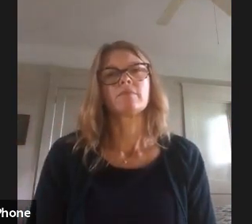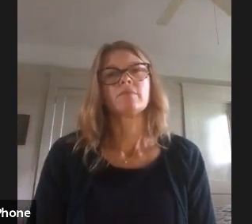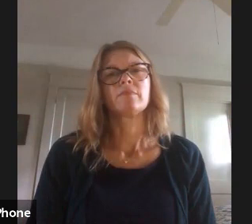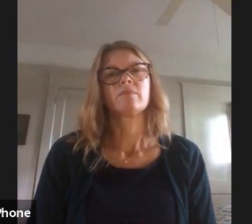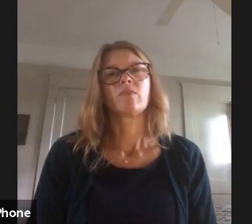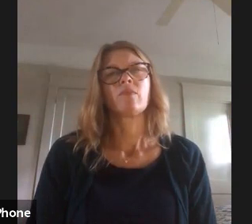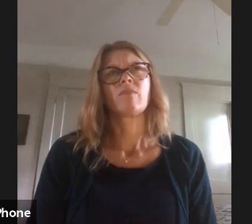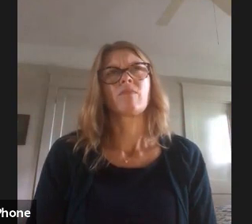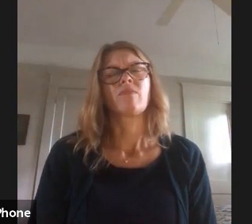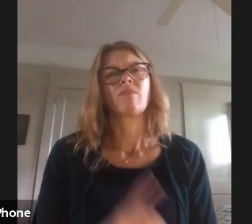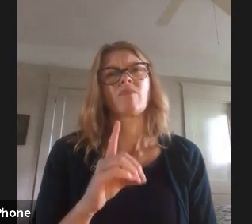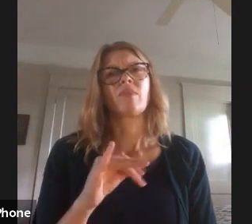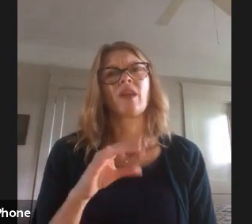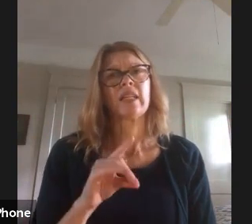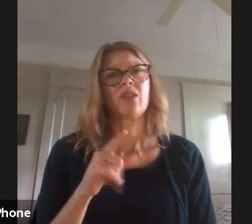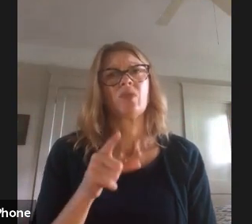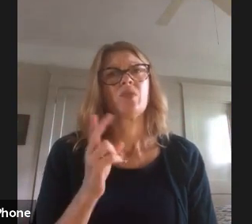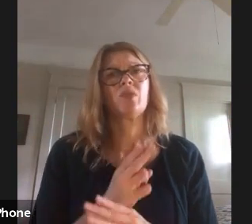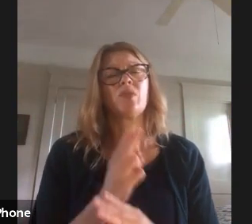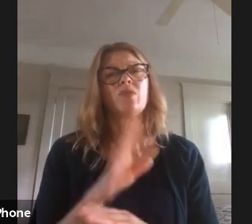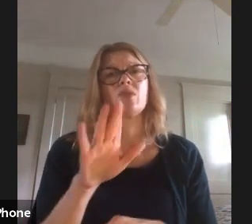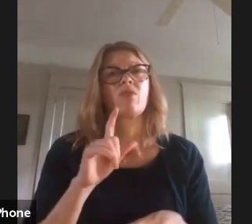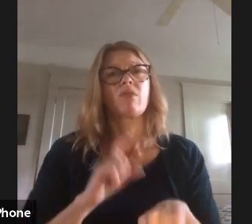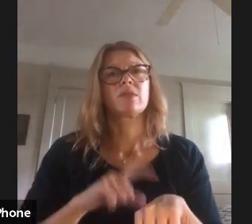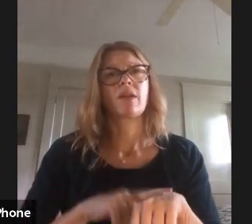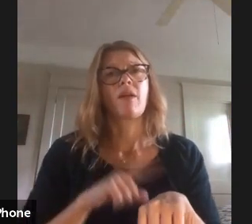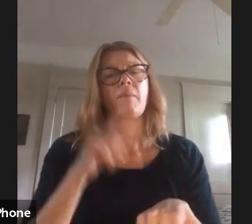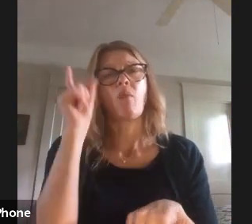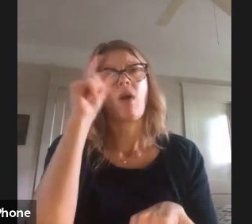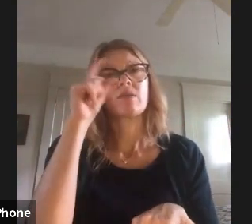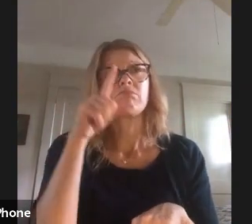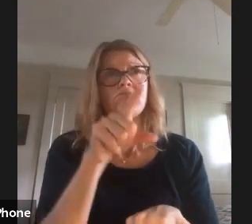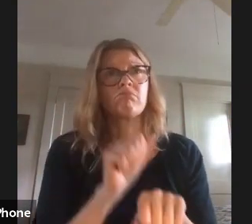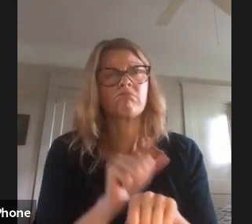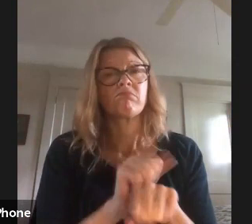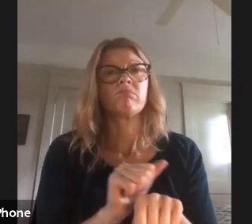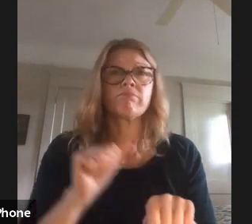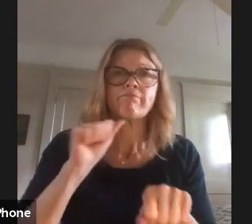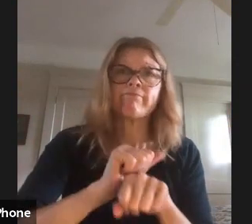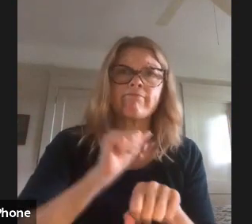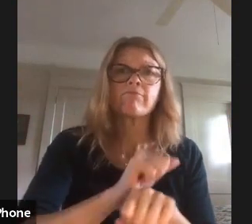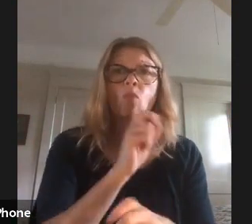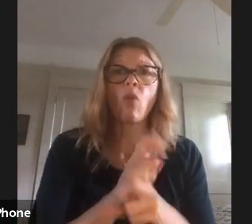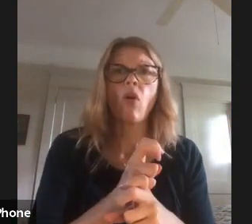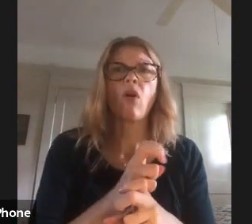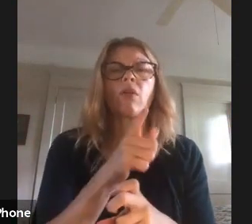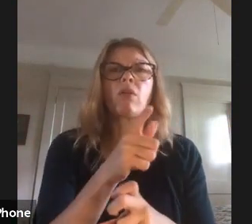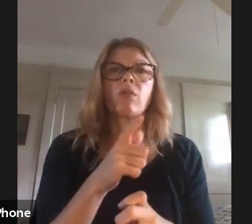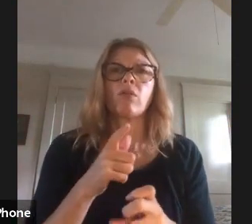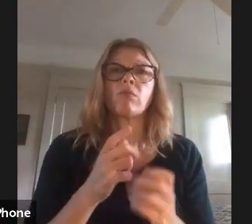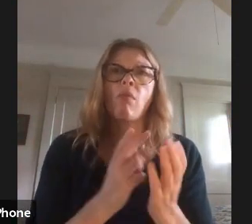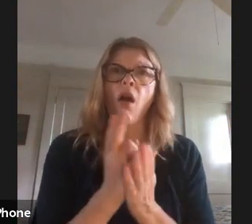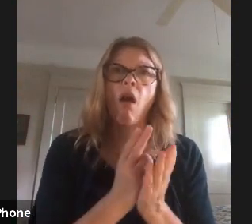Did you use your time wisely, working diligently and honestly?